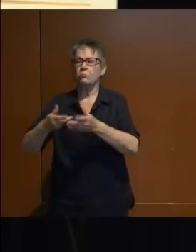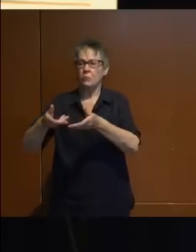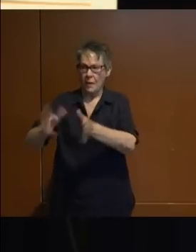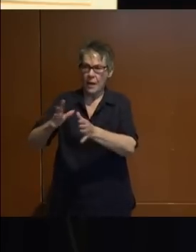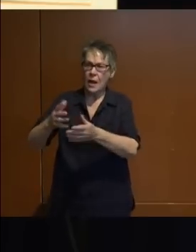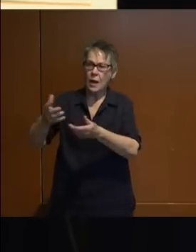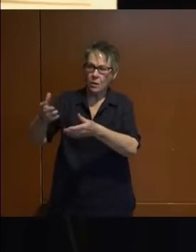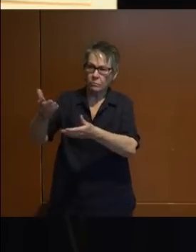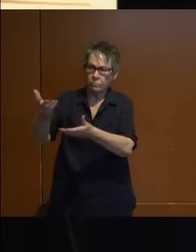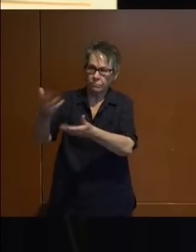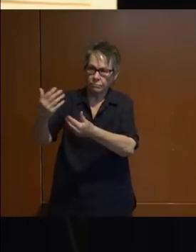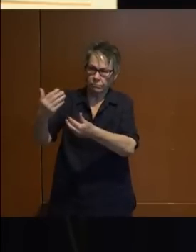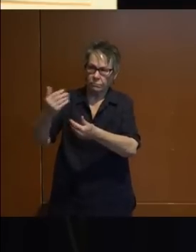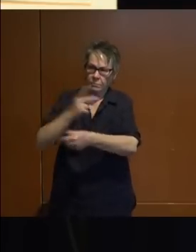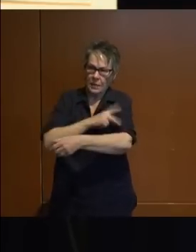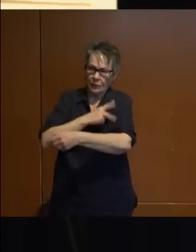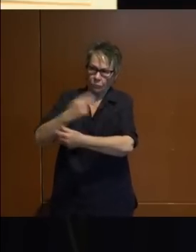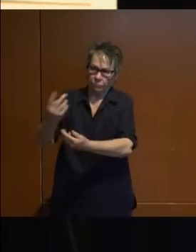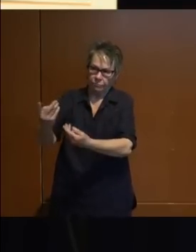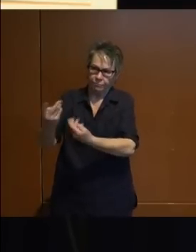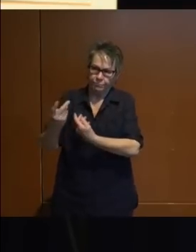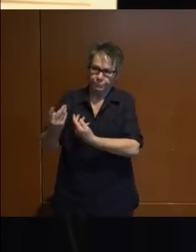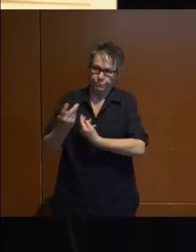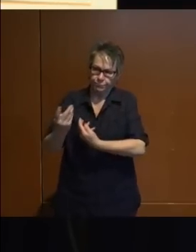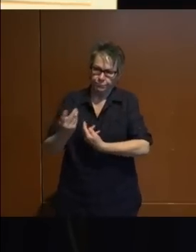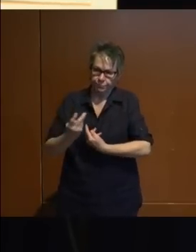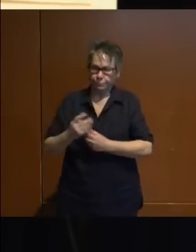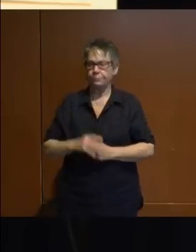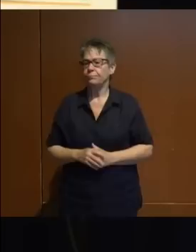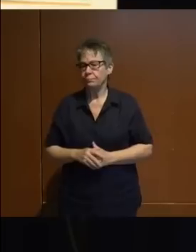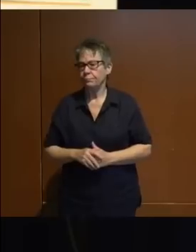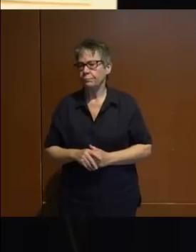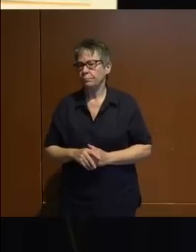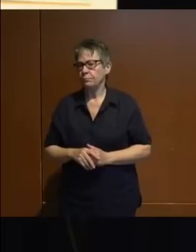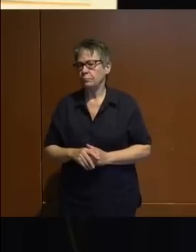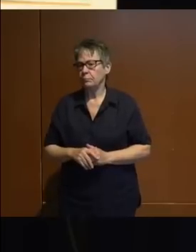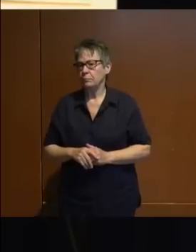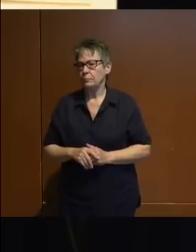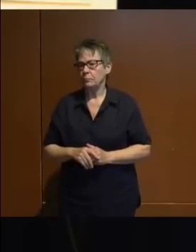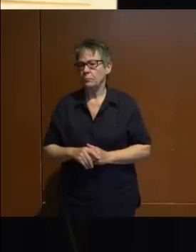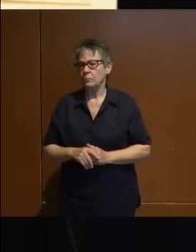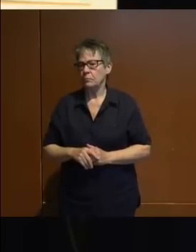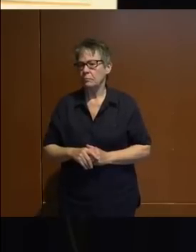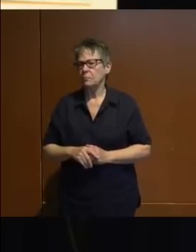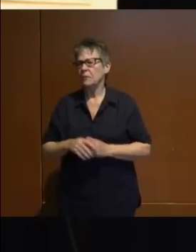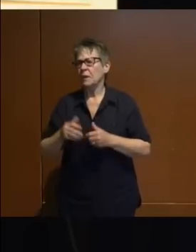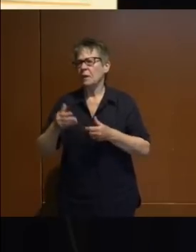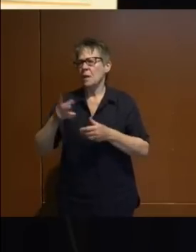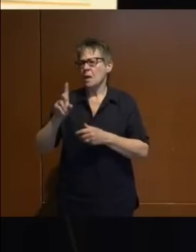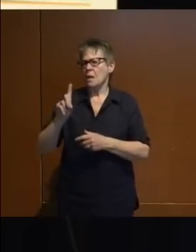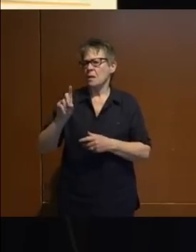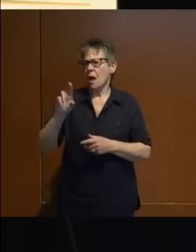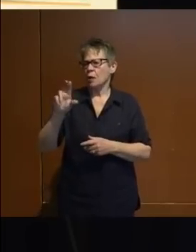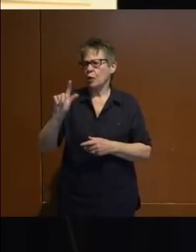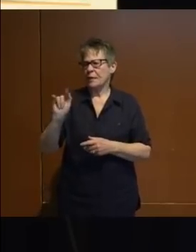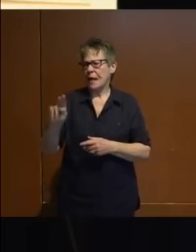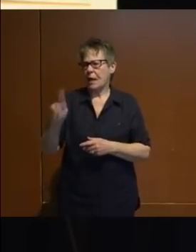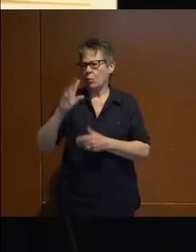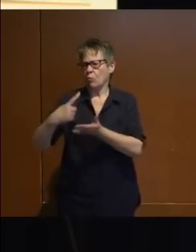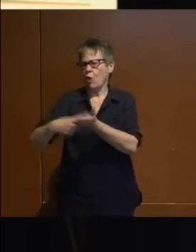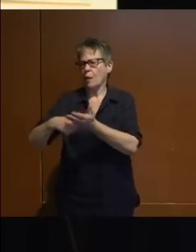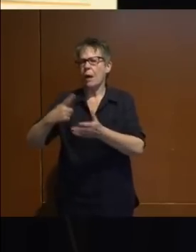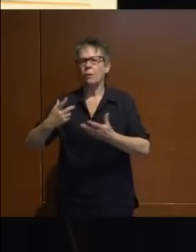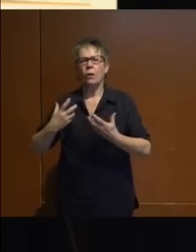Sure. I'll let Dr. Tan talk about the recovery because we talk about that all the time. And it's the